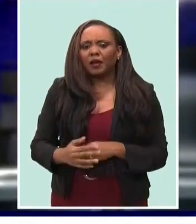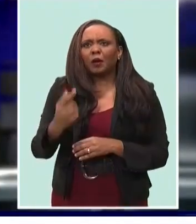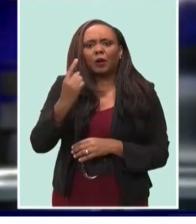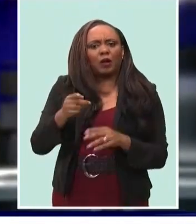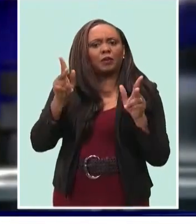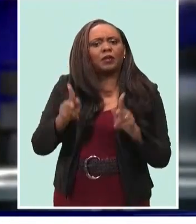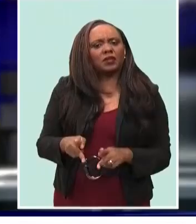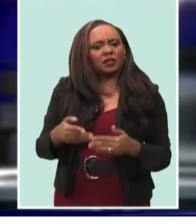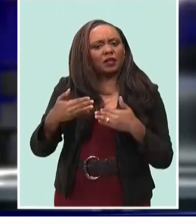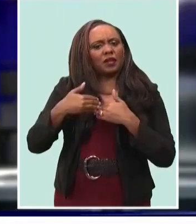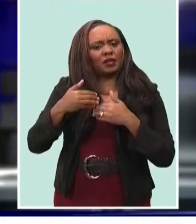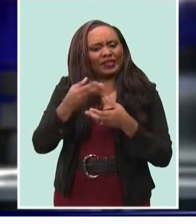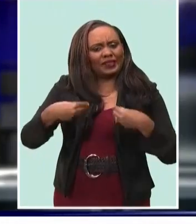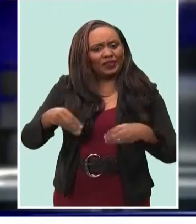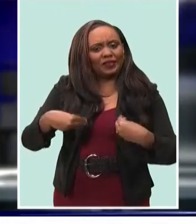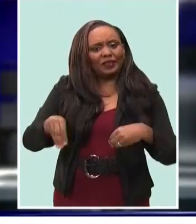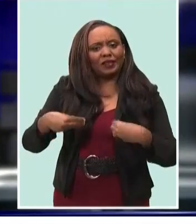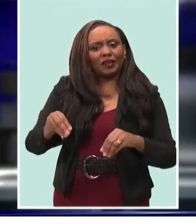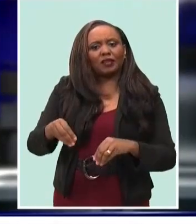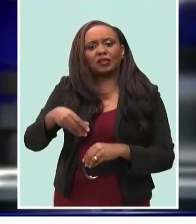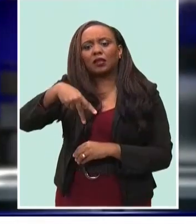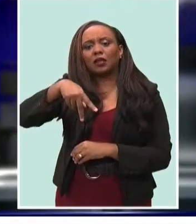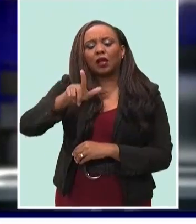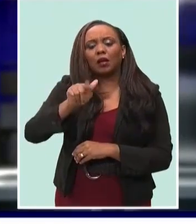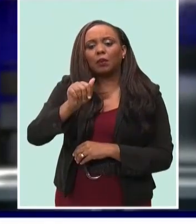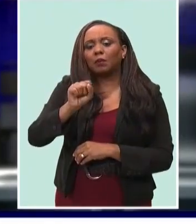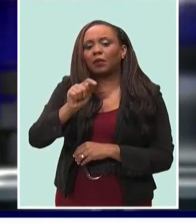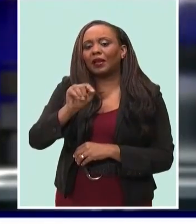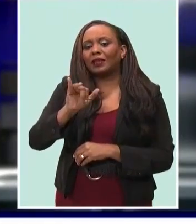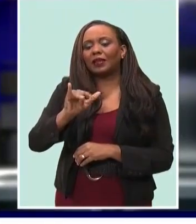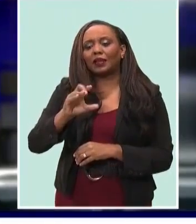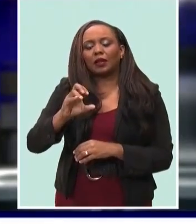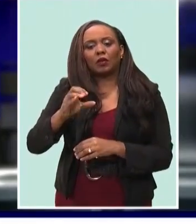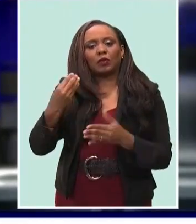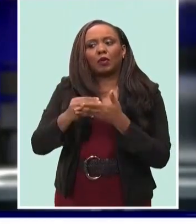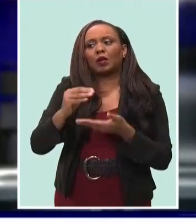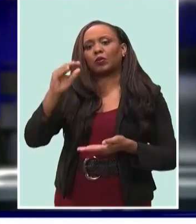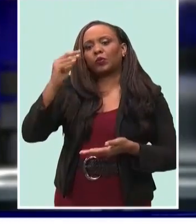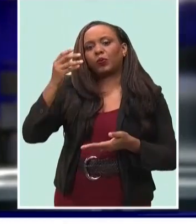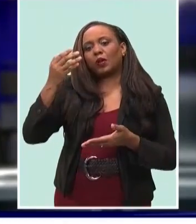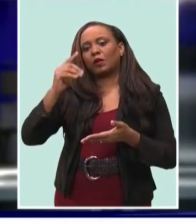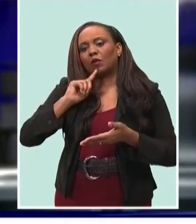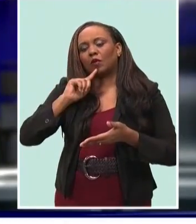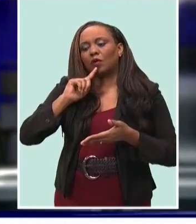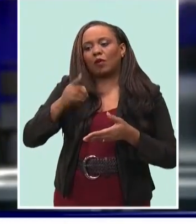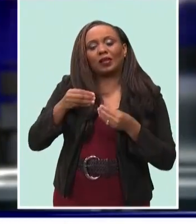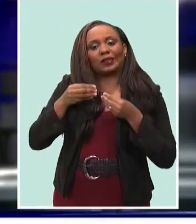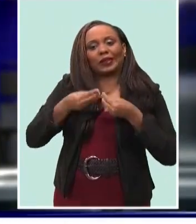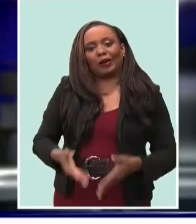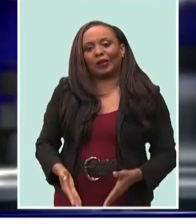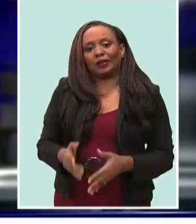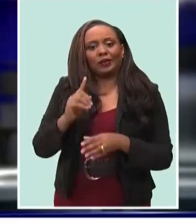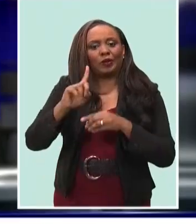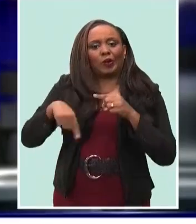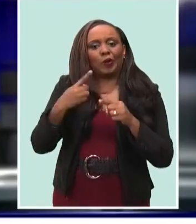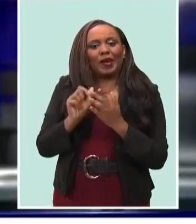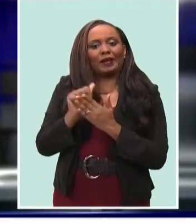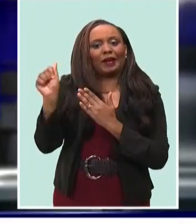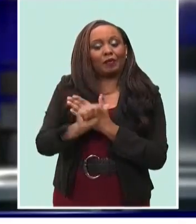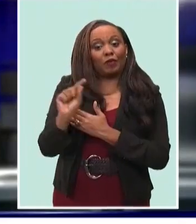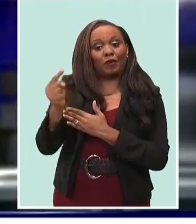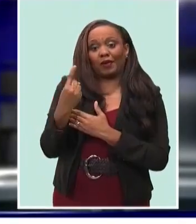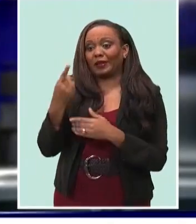supplier of plastic products stands to lose in a major way when the ban on these items comes into effect on April 1st. Manager